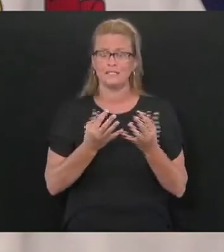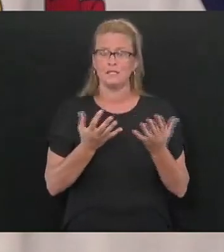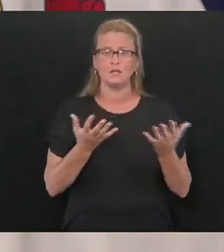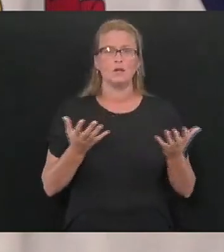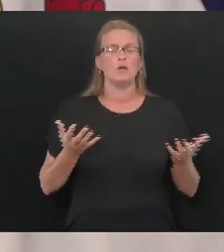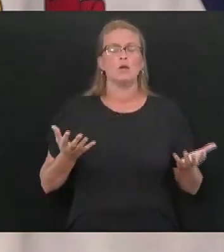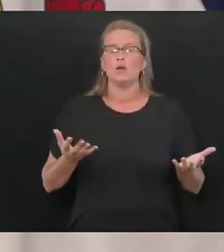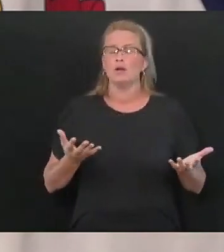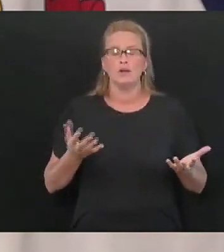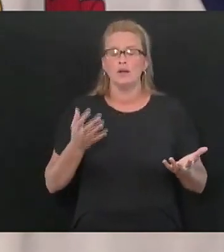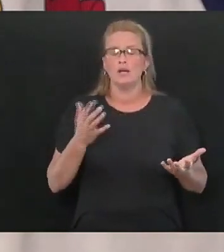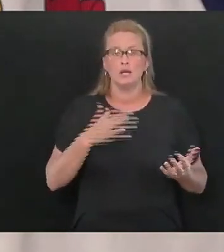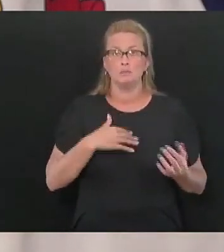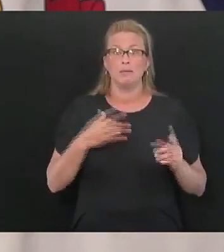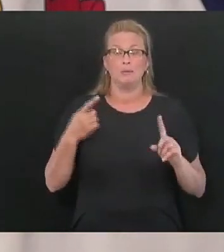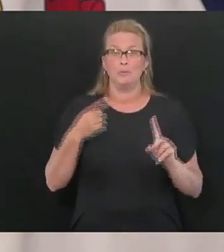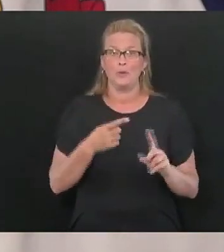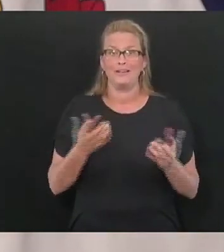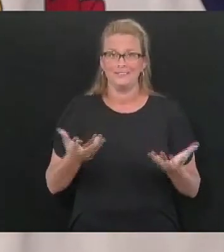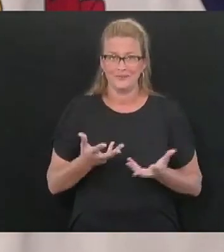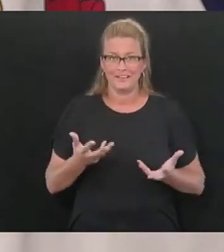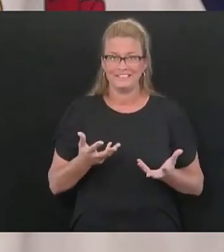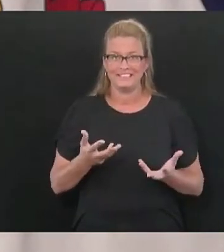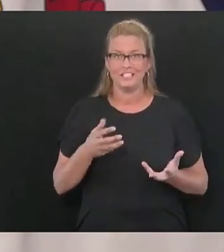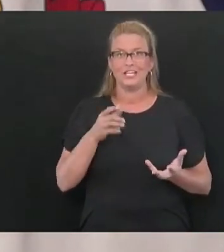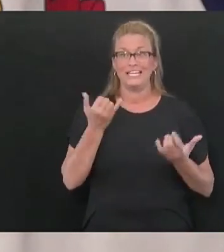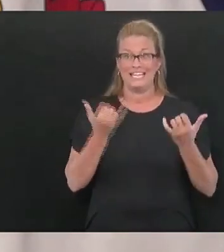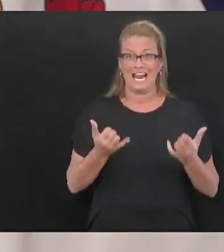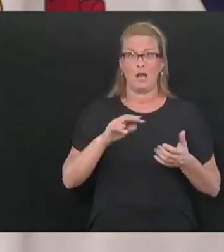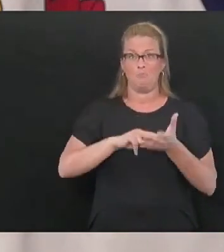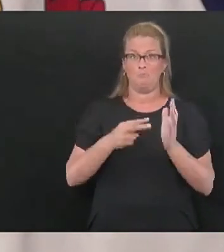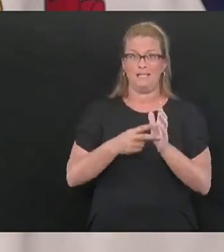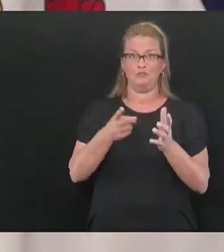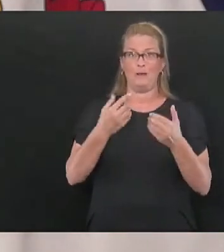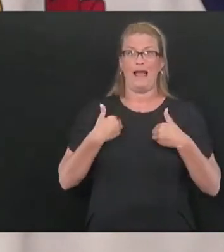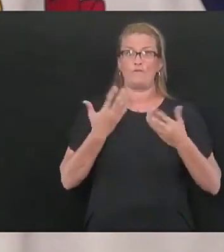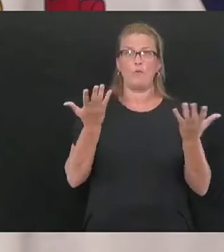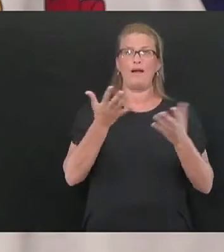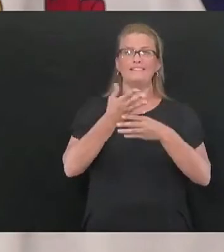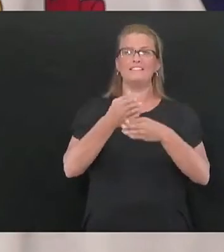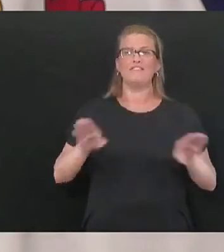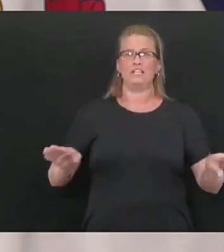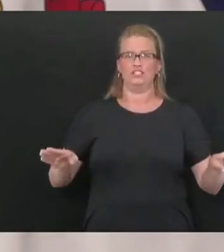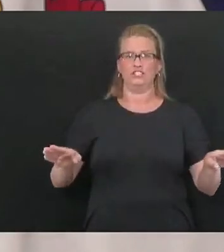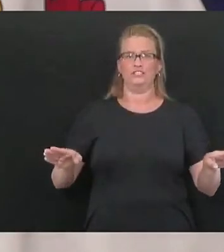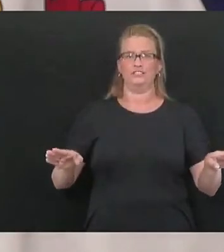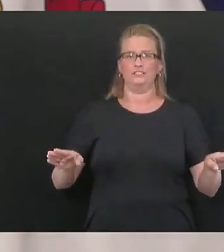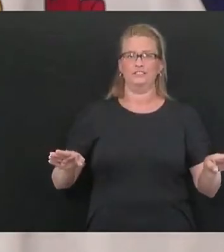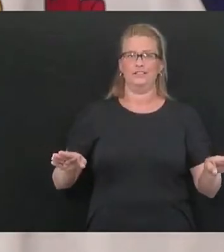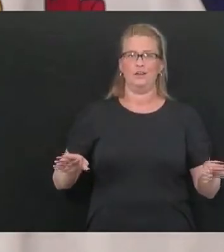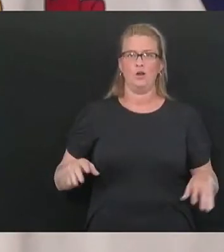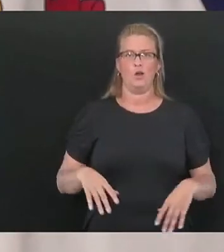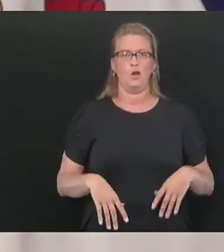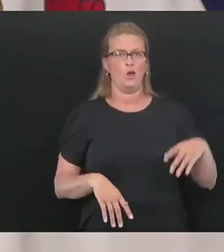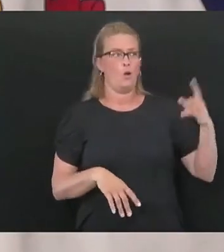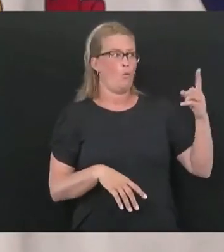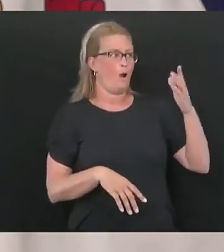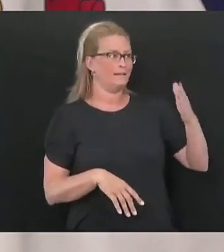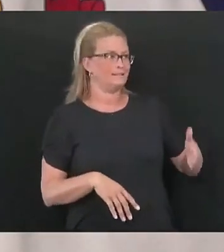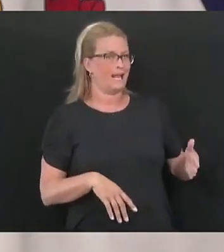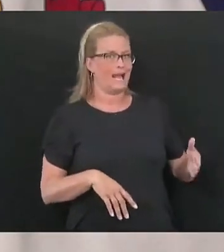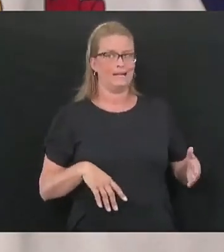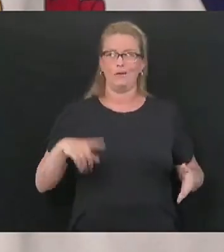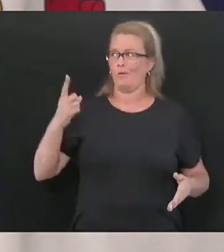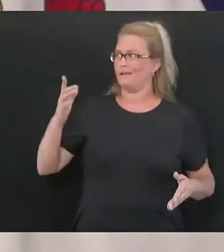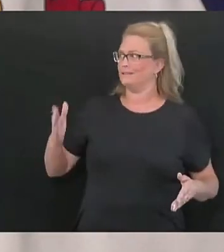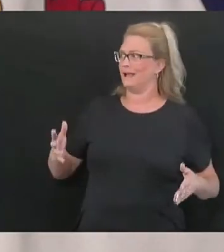you have is you have division right now. You have one side thinking this, maybe another side